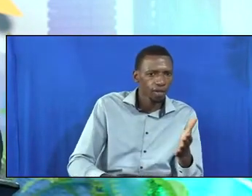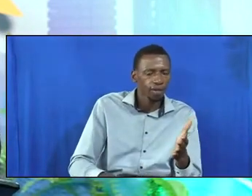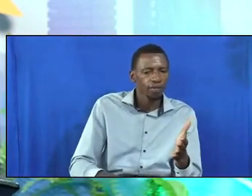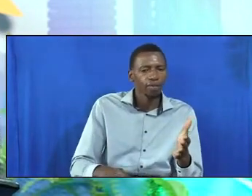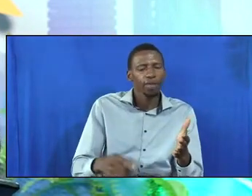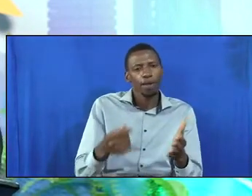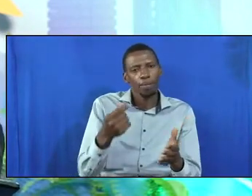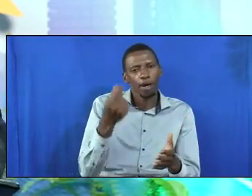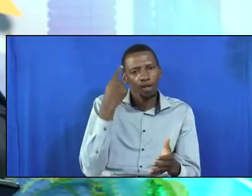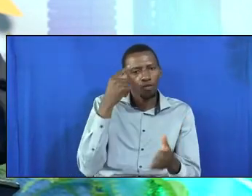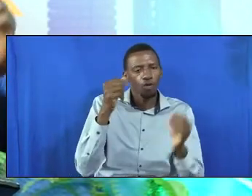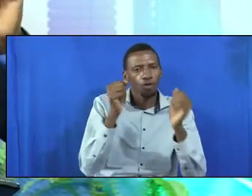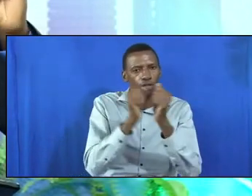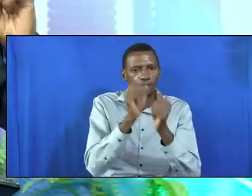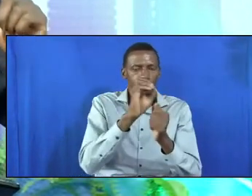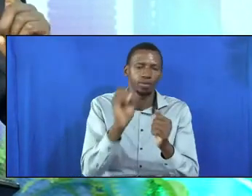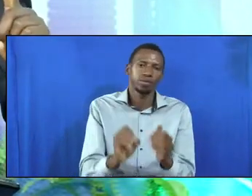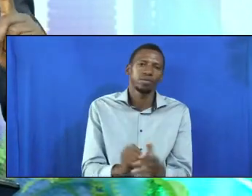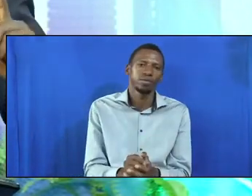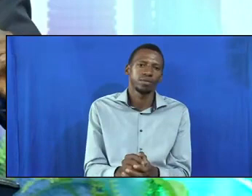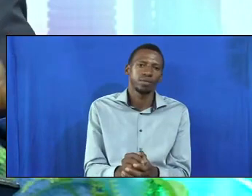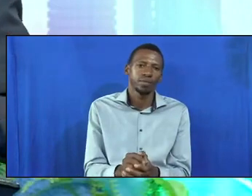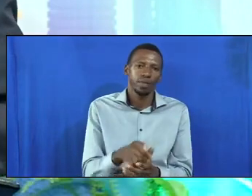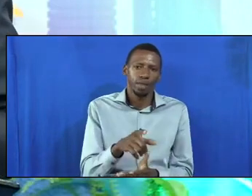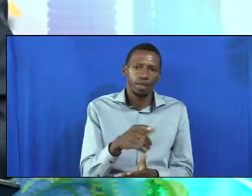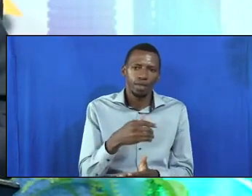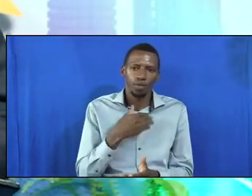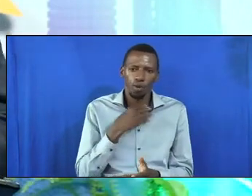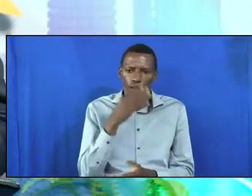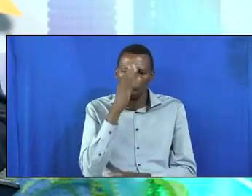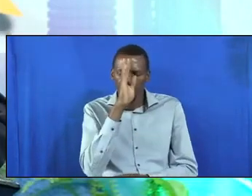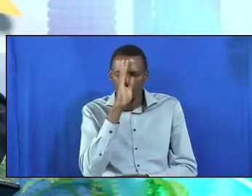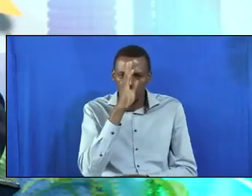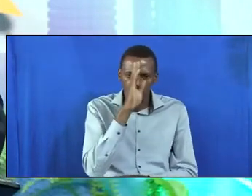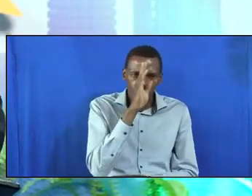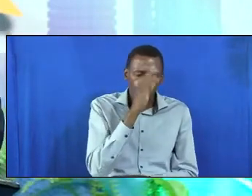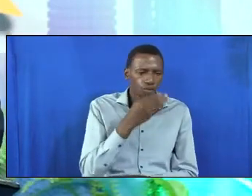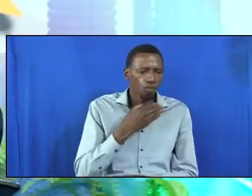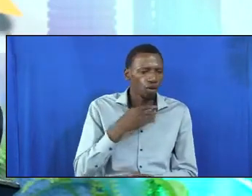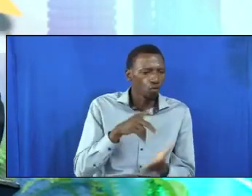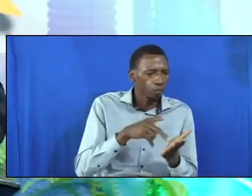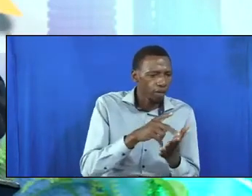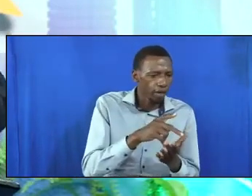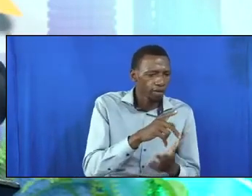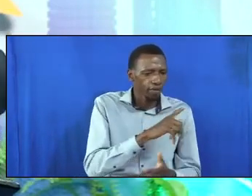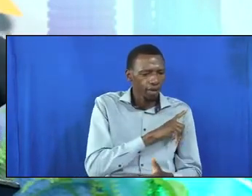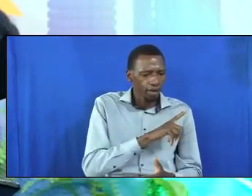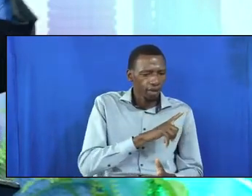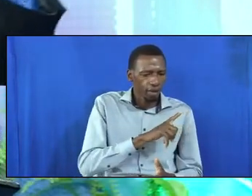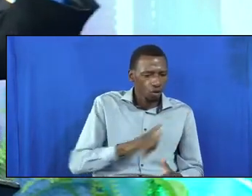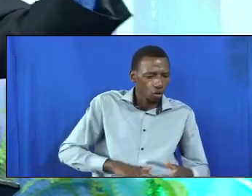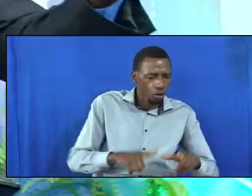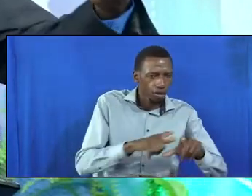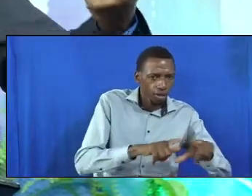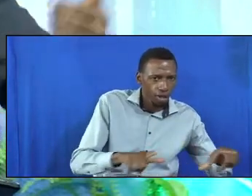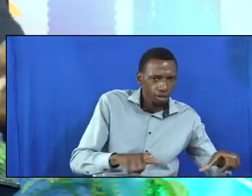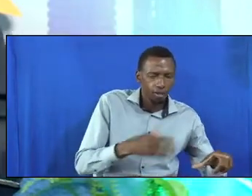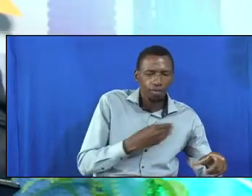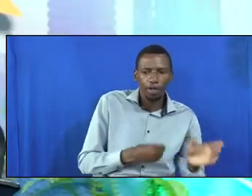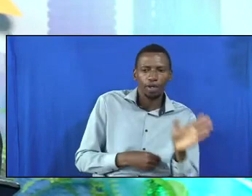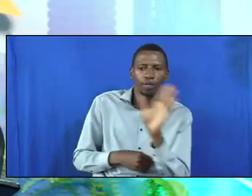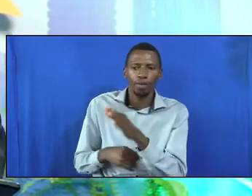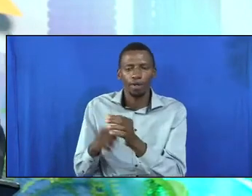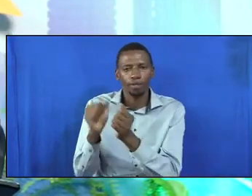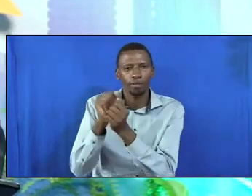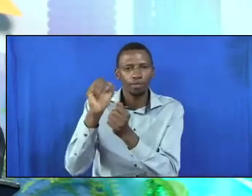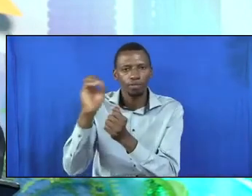fix. He had to debate between paying the landlord and returning to the